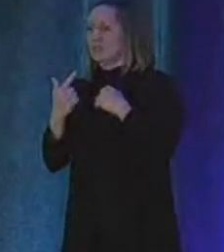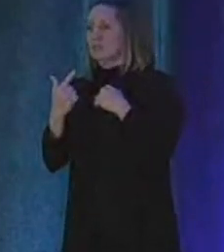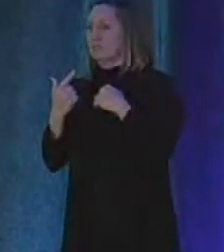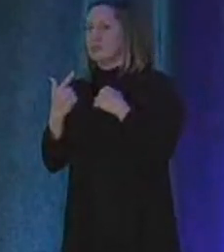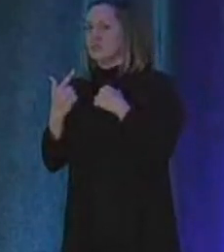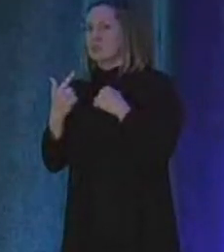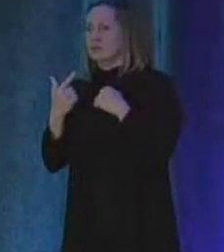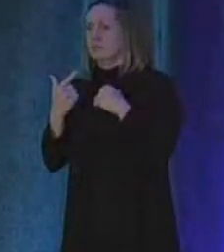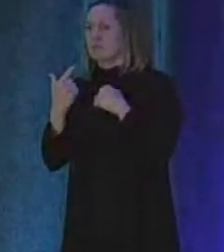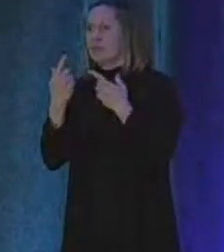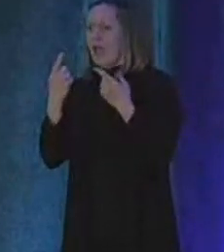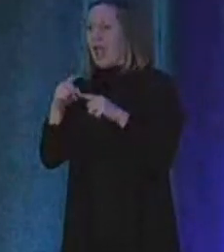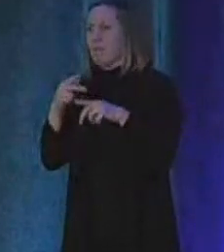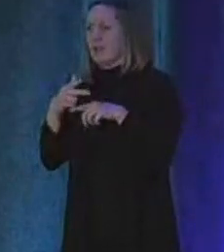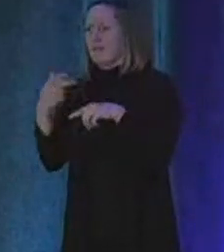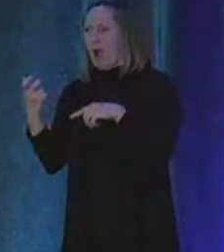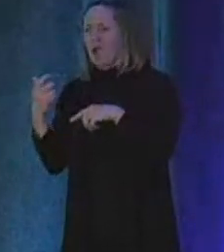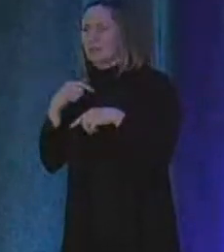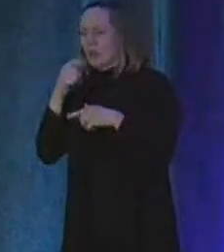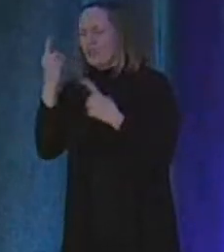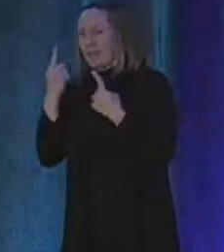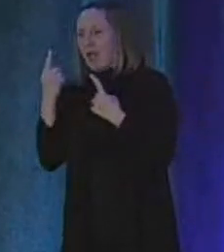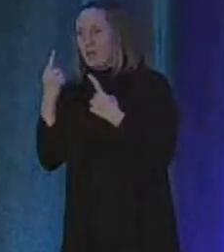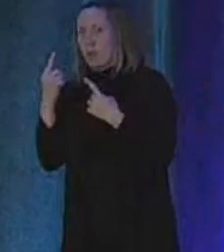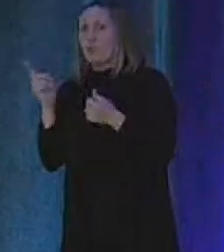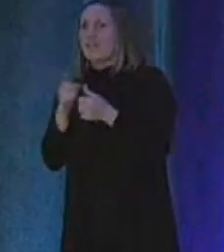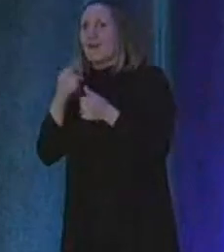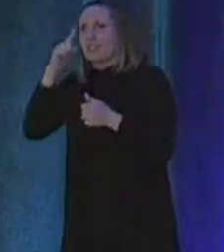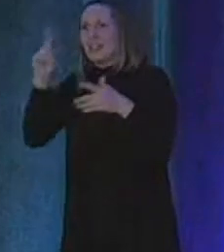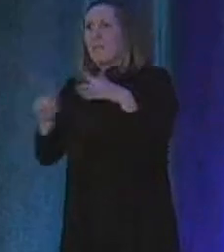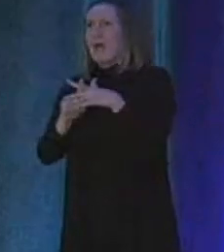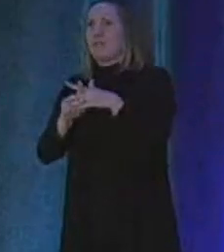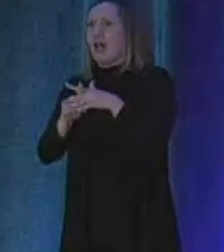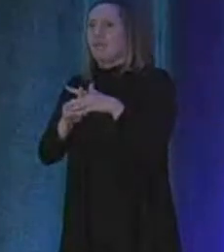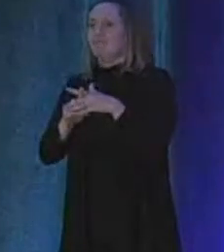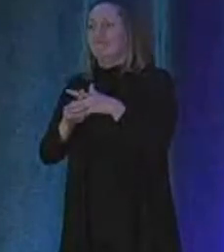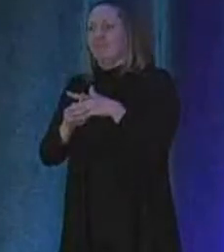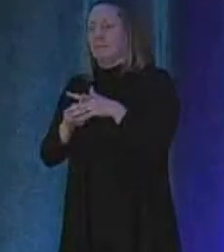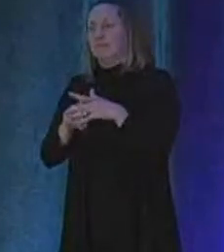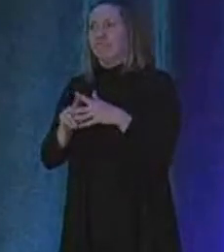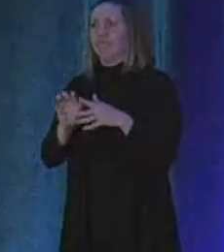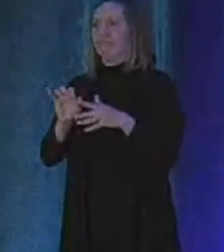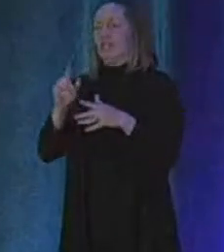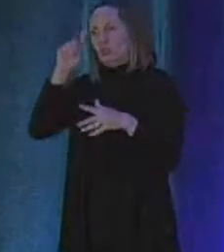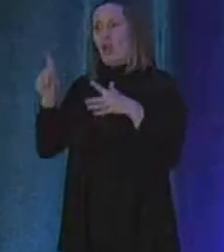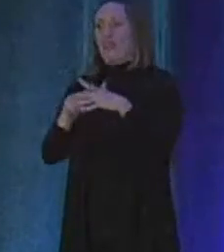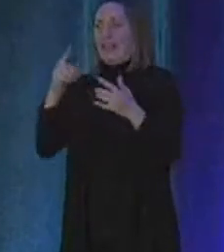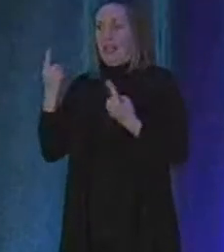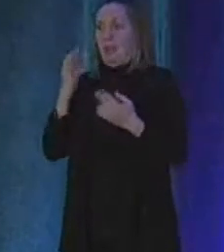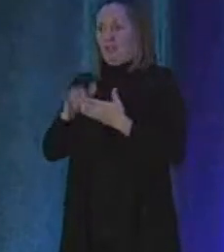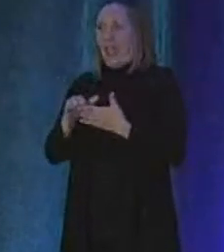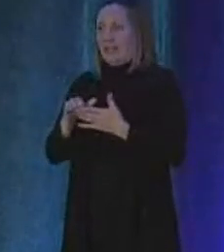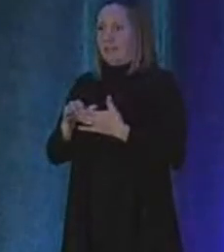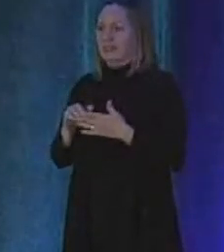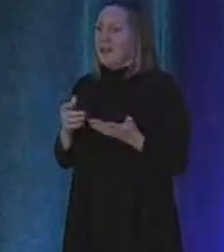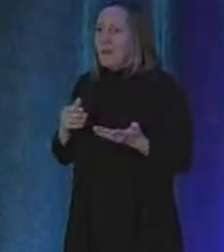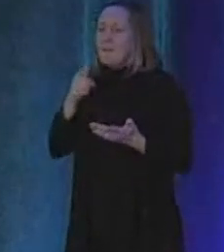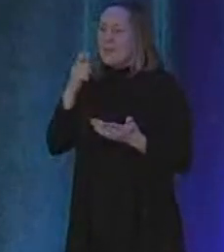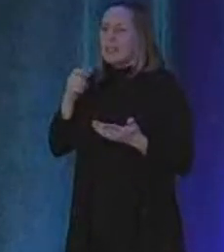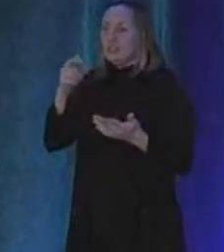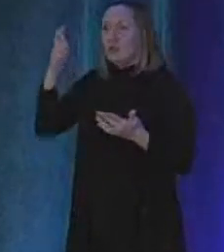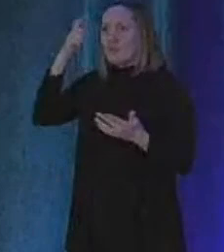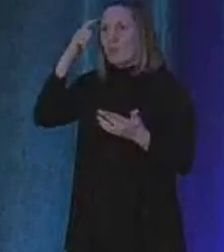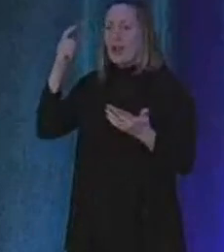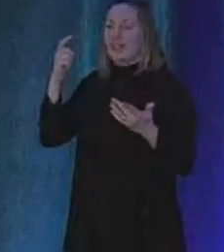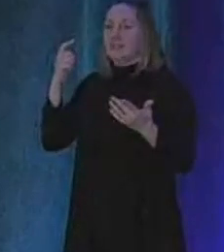doing? Yeah, that guy's smiling because he is thinking about it already. If your brain really isn't that good at understanding